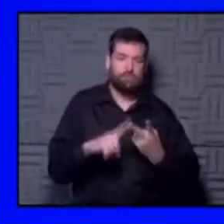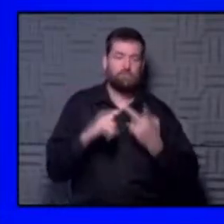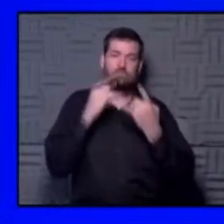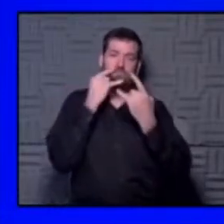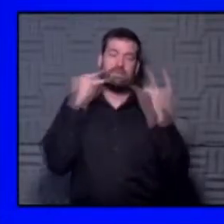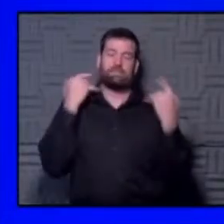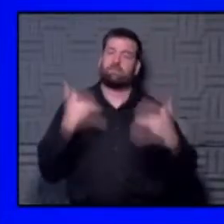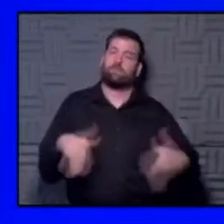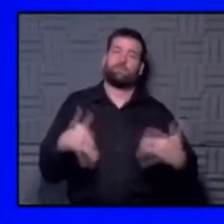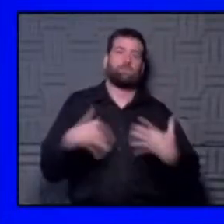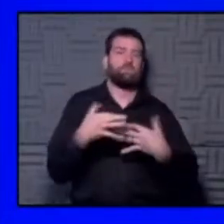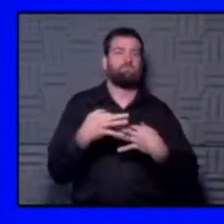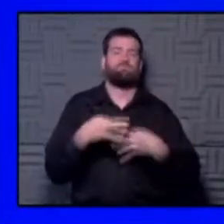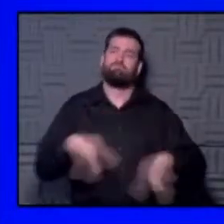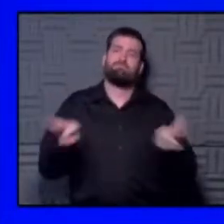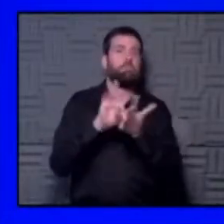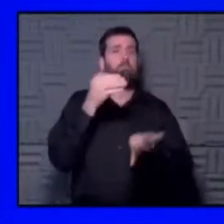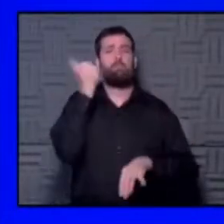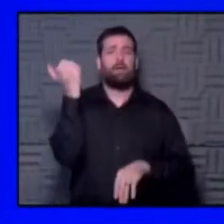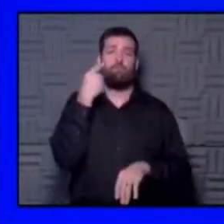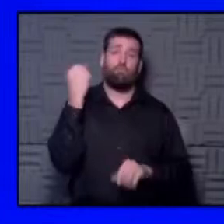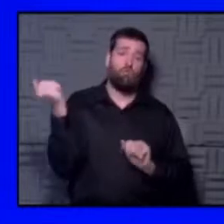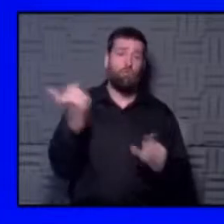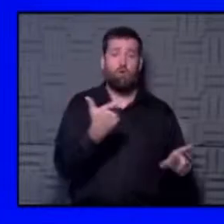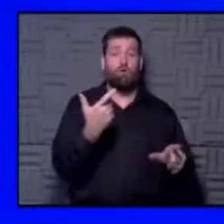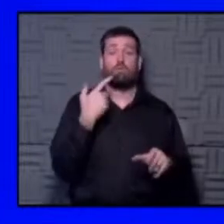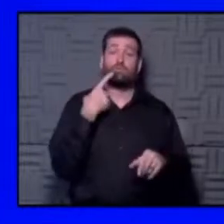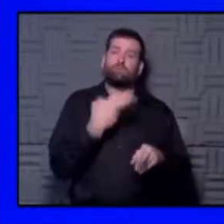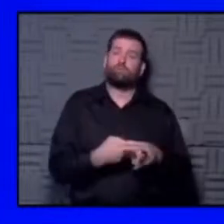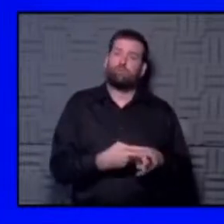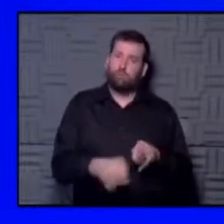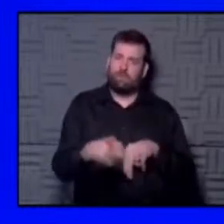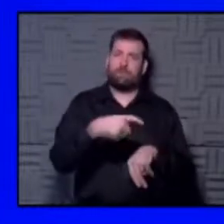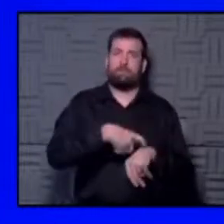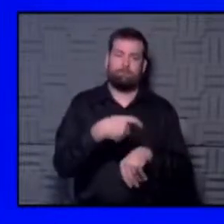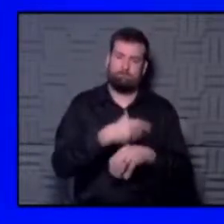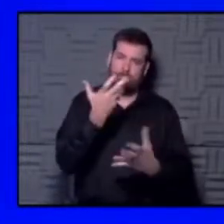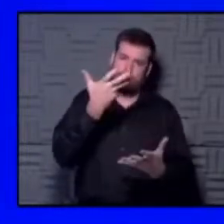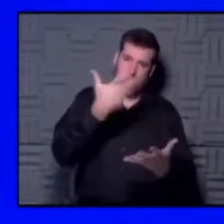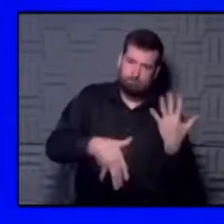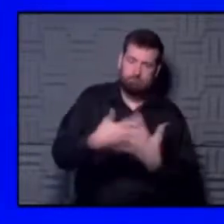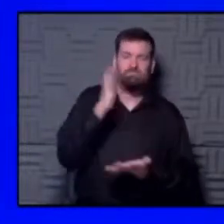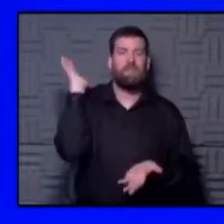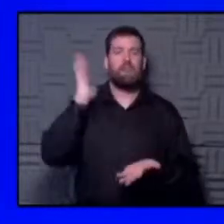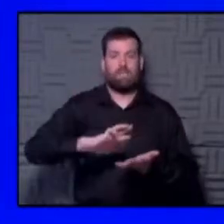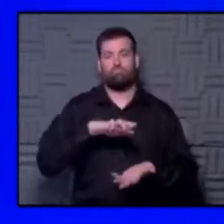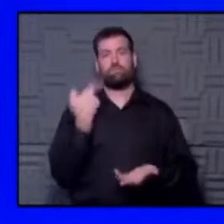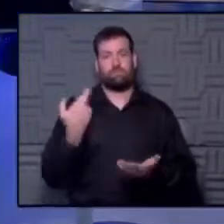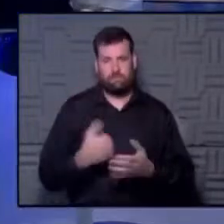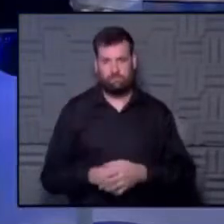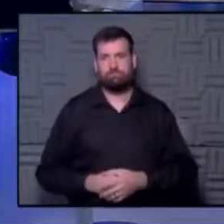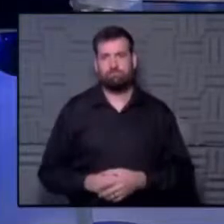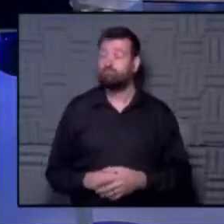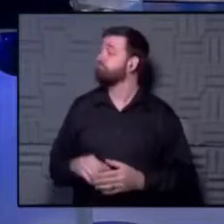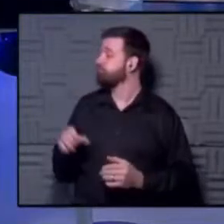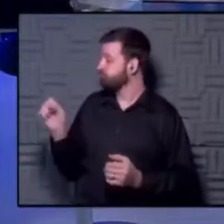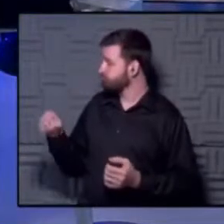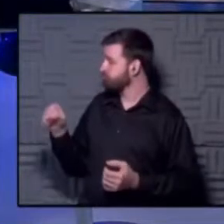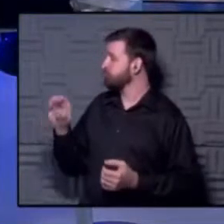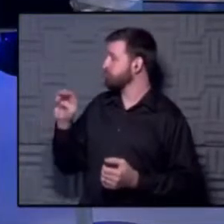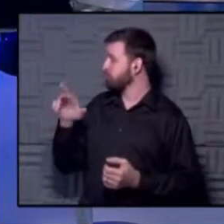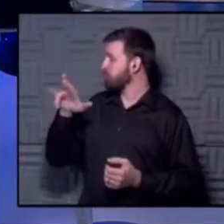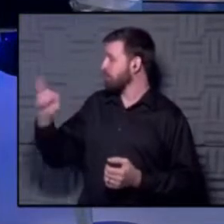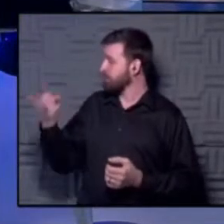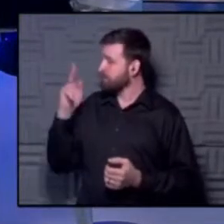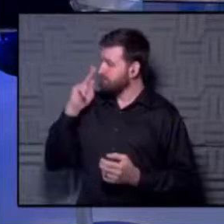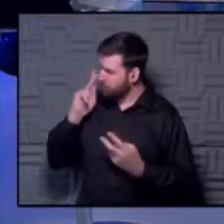is absolutely better, again, for both parties. And for a short duration of time, you will have less risk. Yeah, Marcia, I saw you shaking